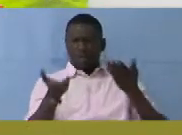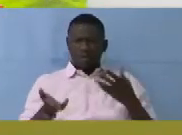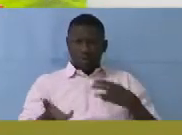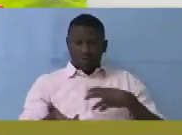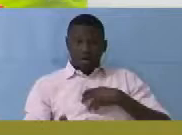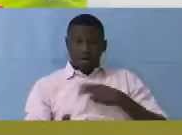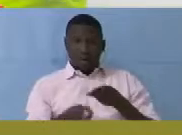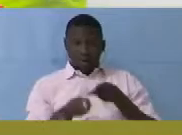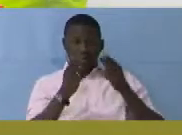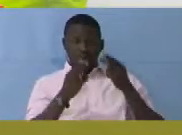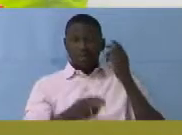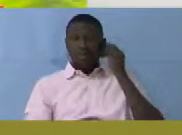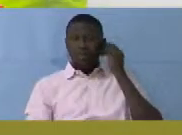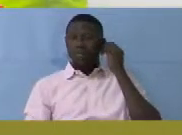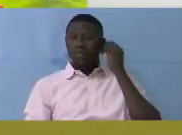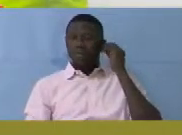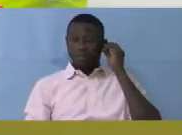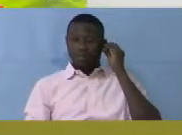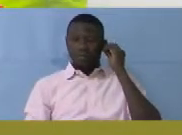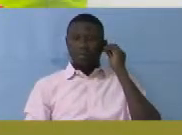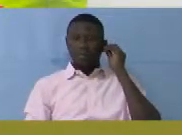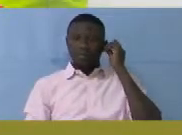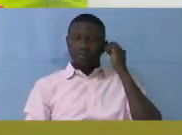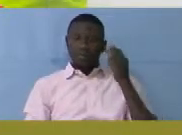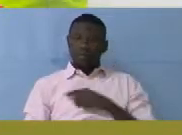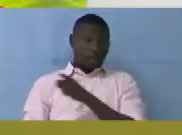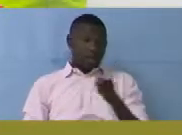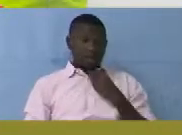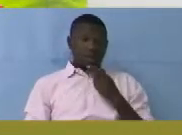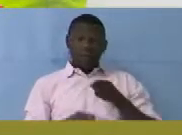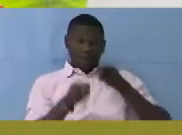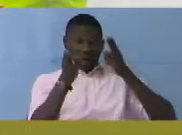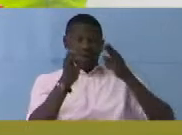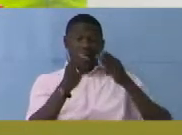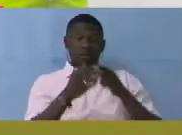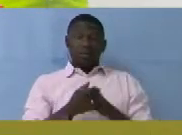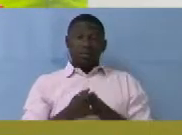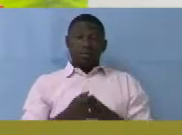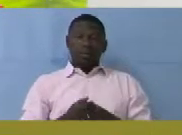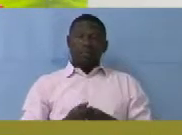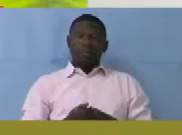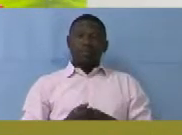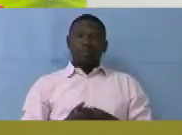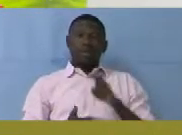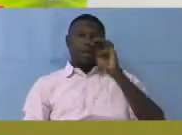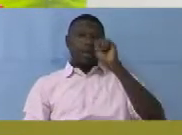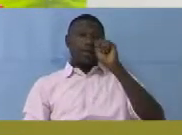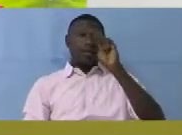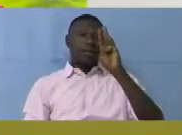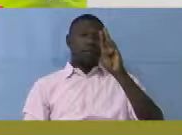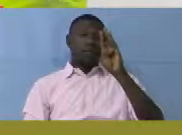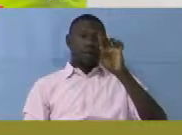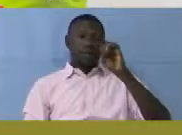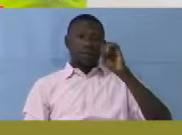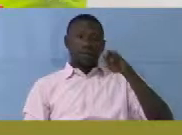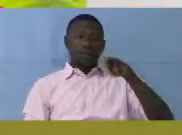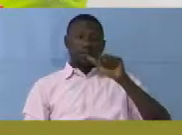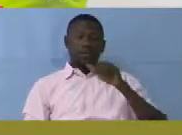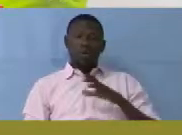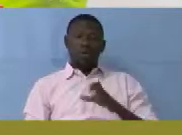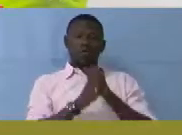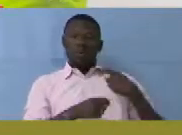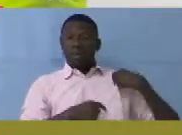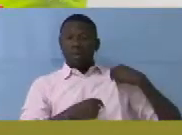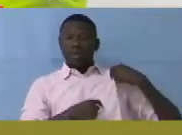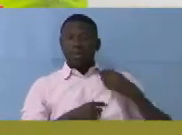I told them to fire. Iko ya la ala fai alim. Ibrahim hold my back. Ibrahim ya na don't go come muta. Pulling